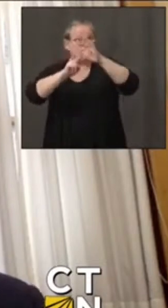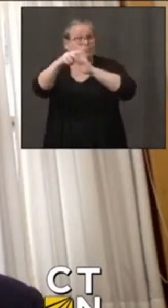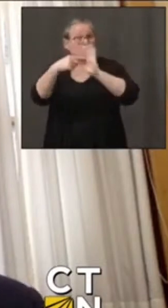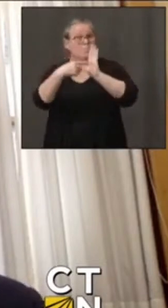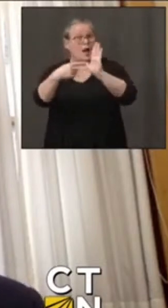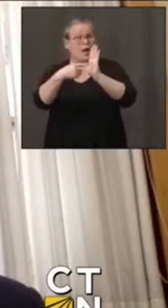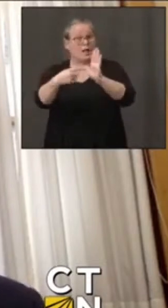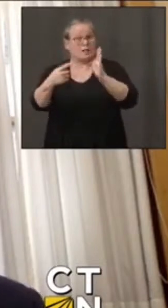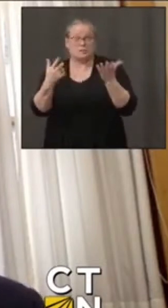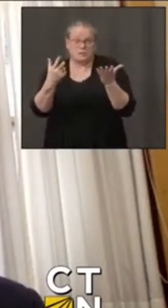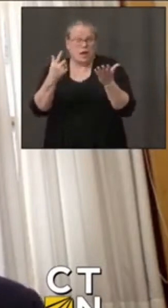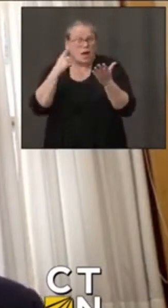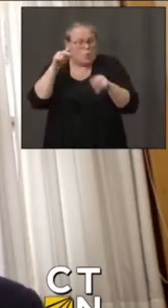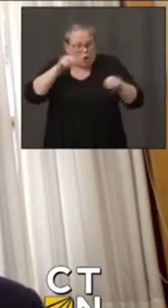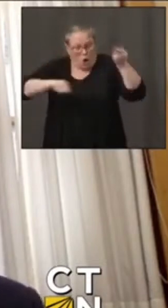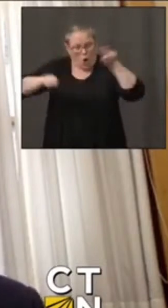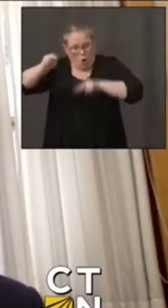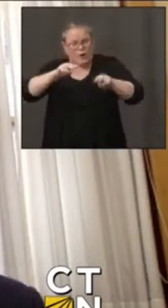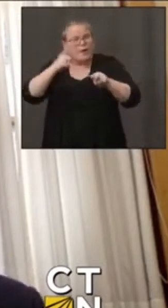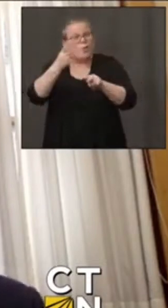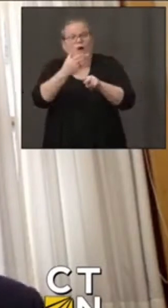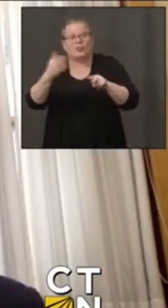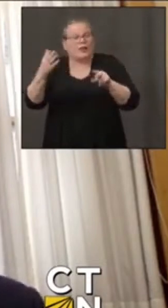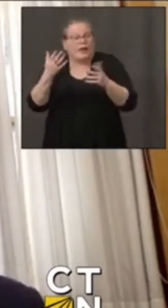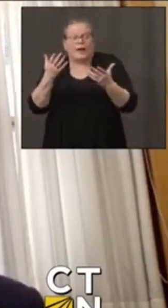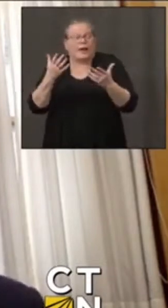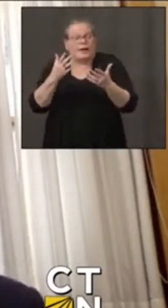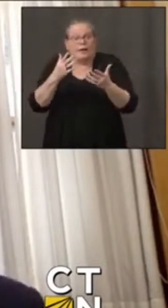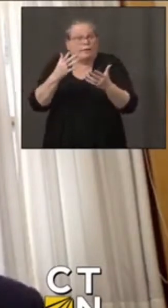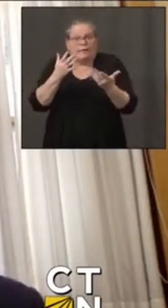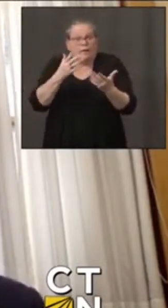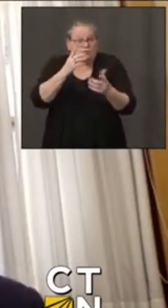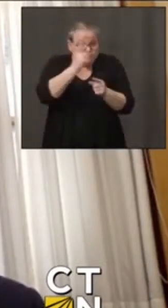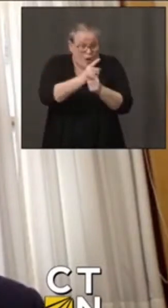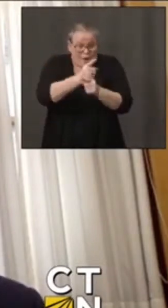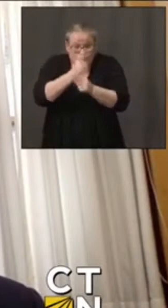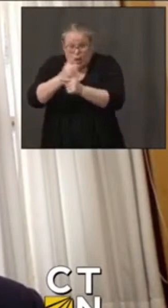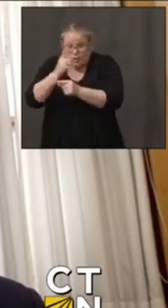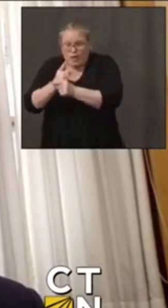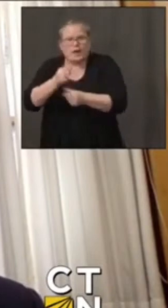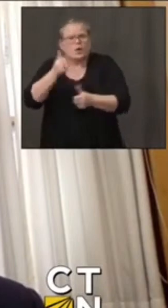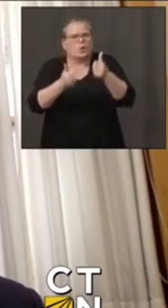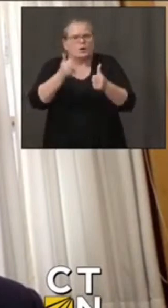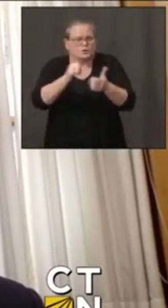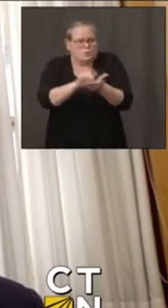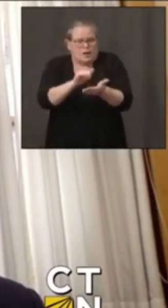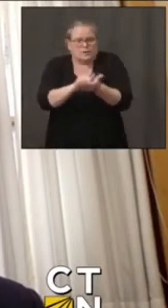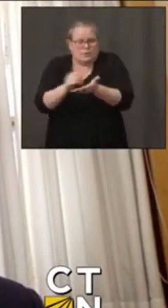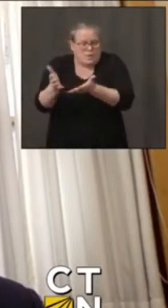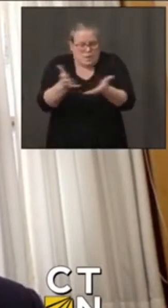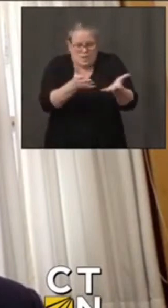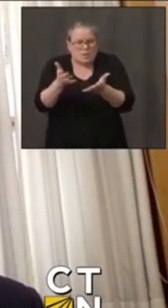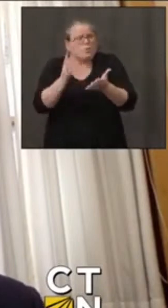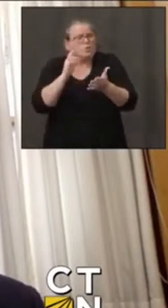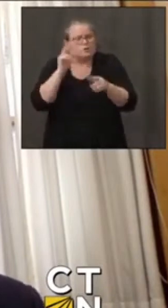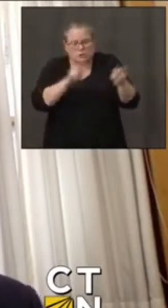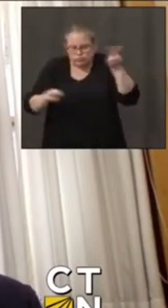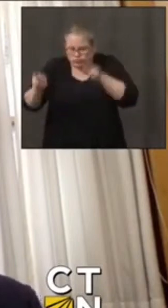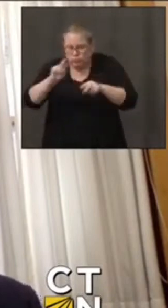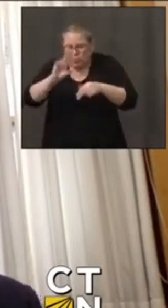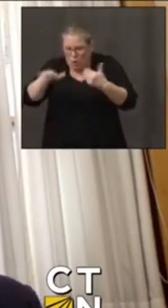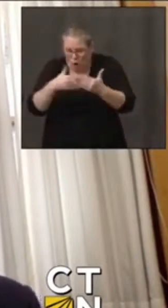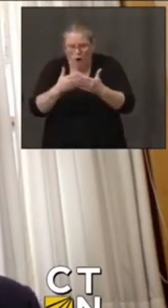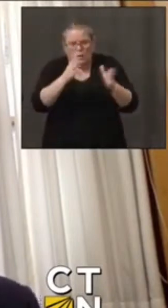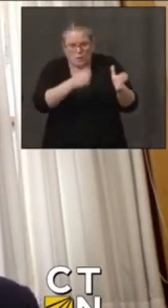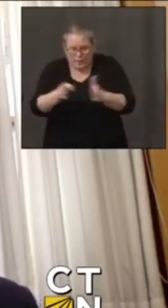wrong. So we're just looking at all the different scenarios and anticipating what could come and planning accordingly.